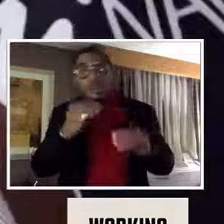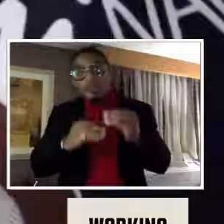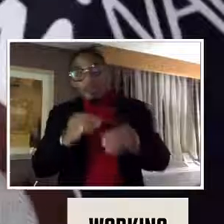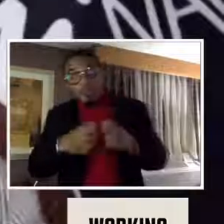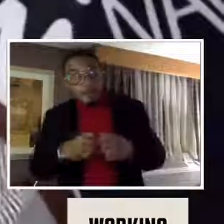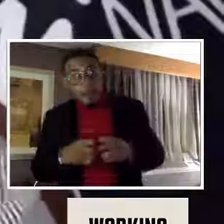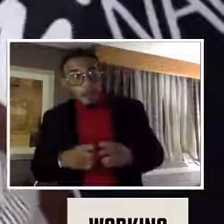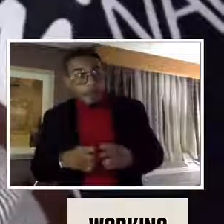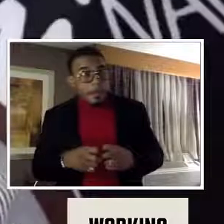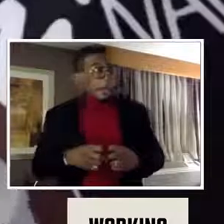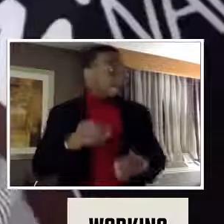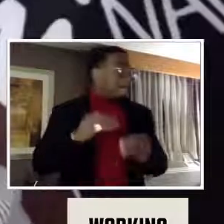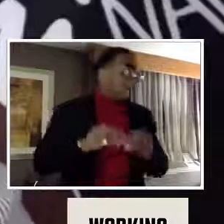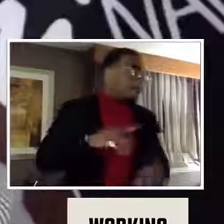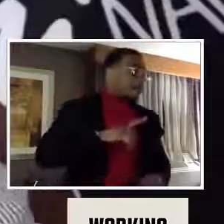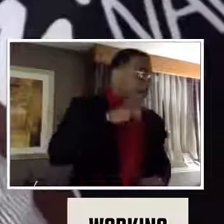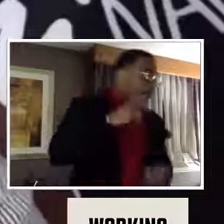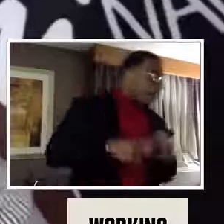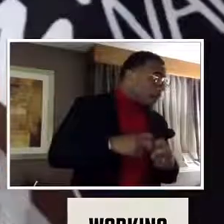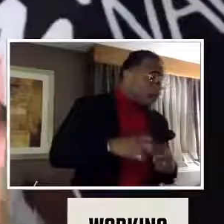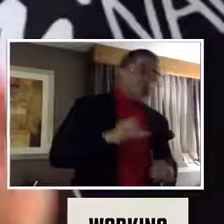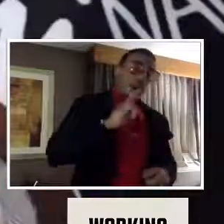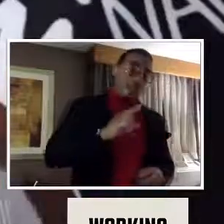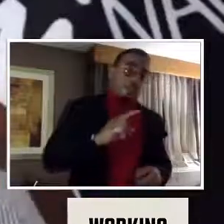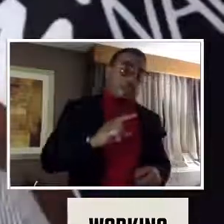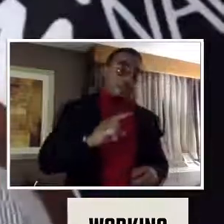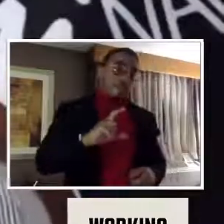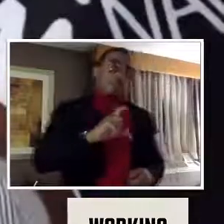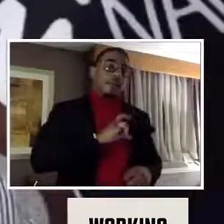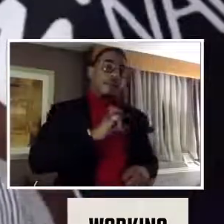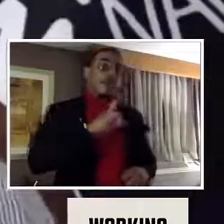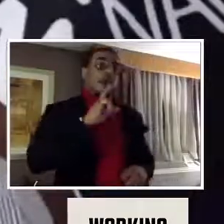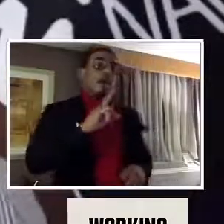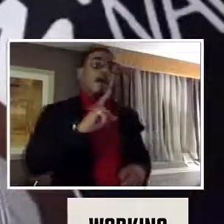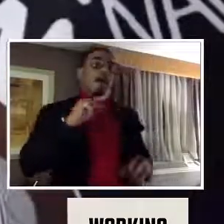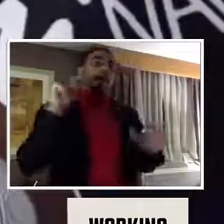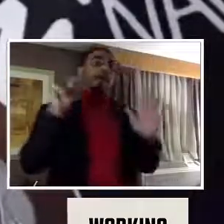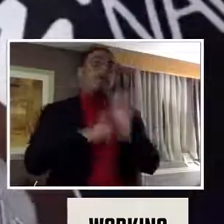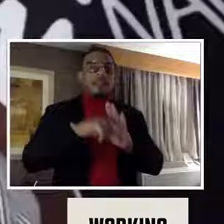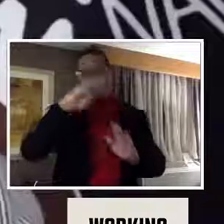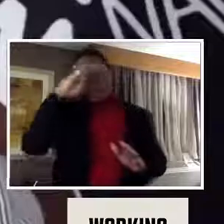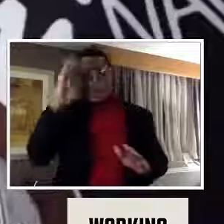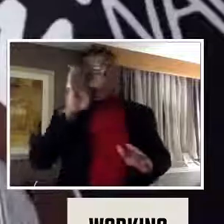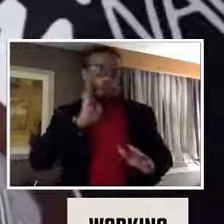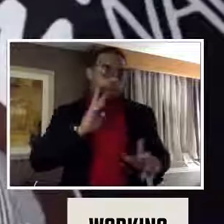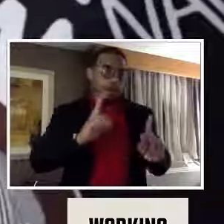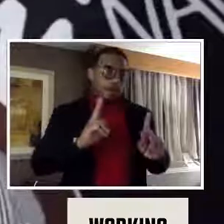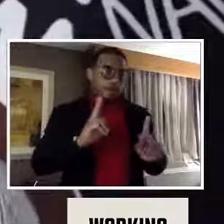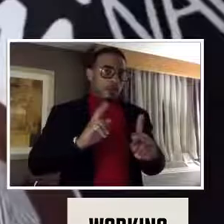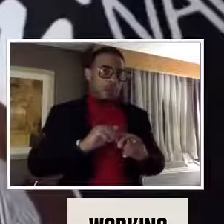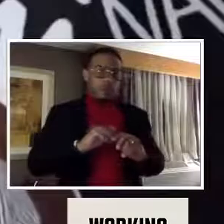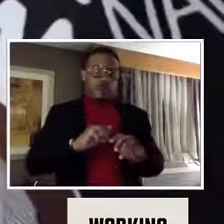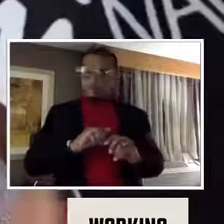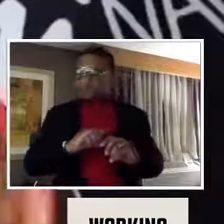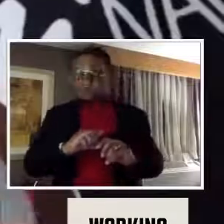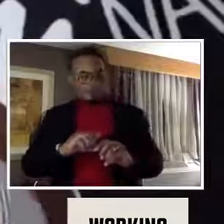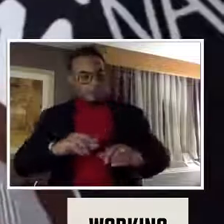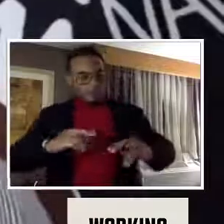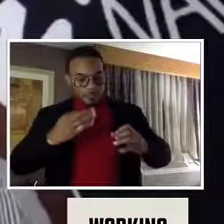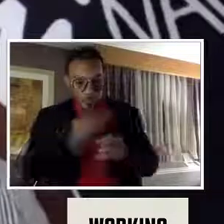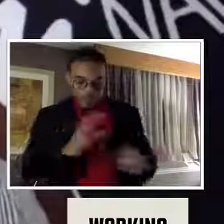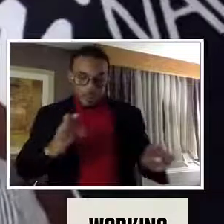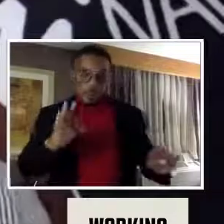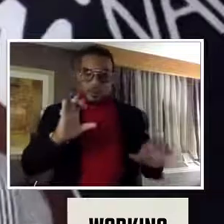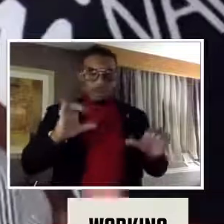the problem, fix the real problem, which is police are killing Black and brown people with impunity in this country and doing